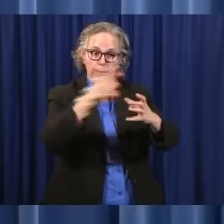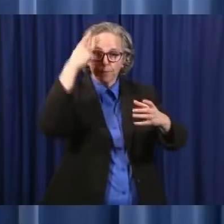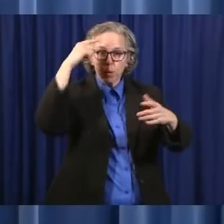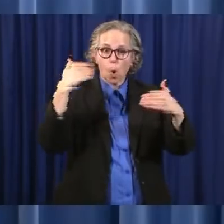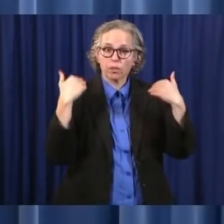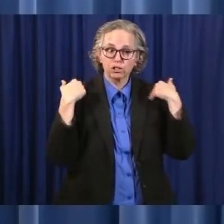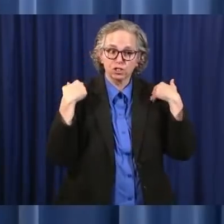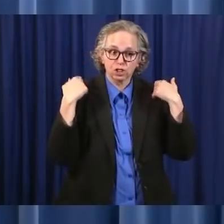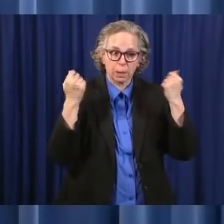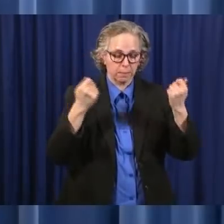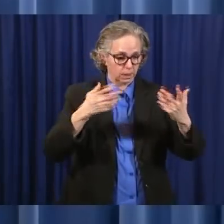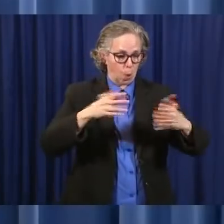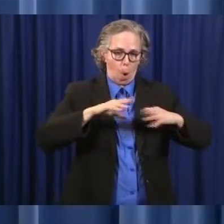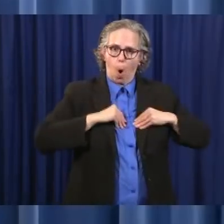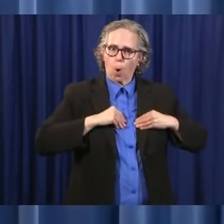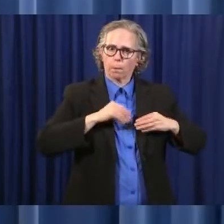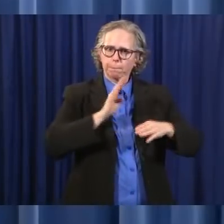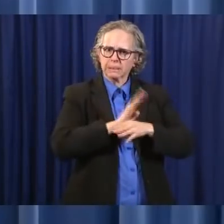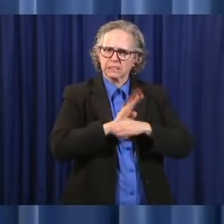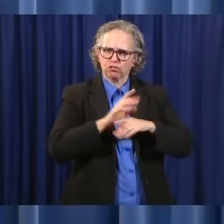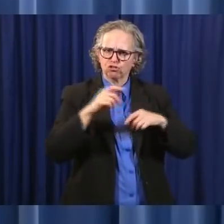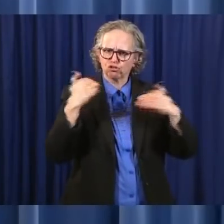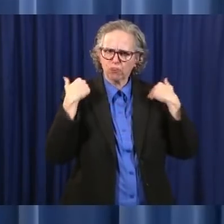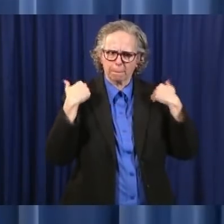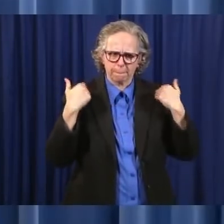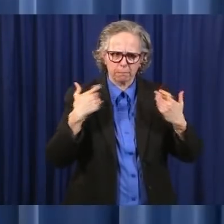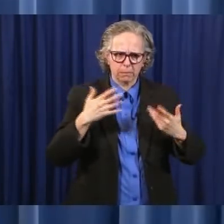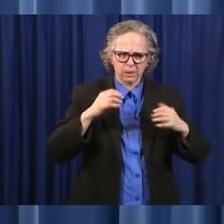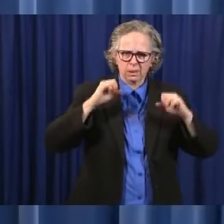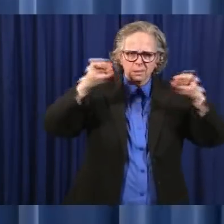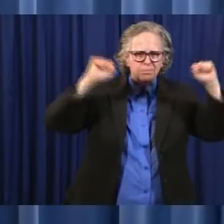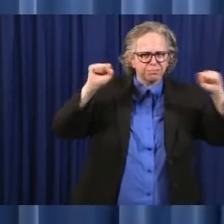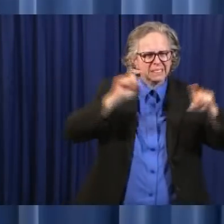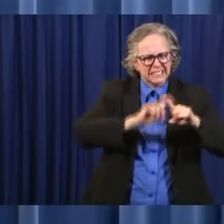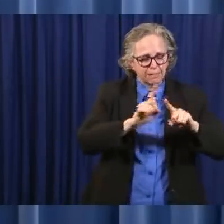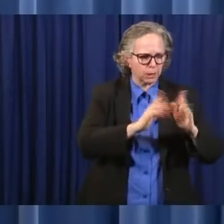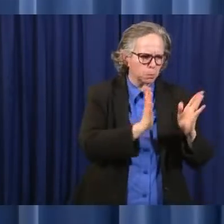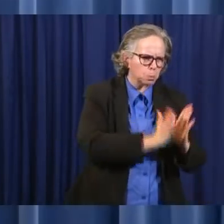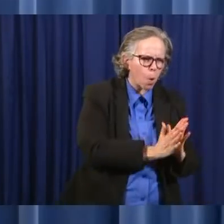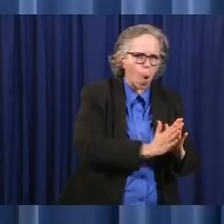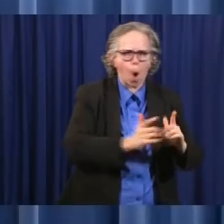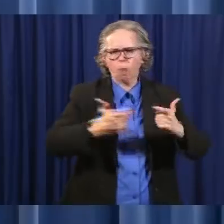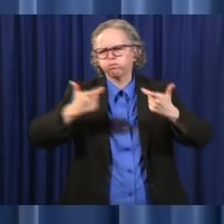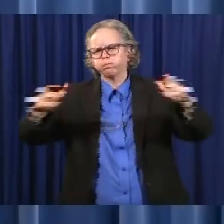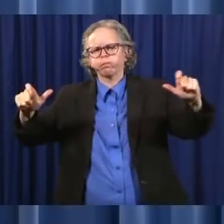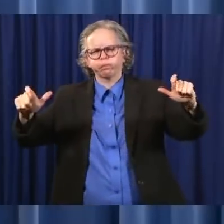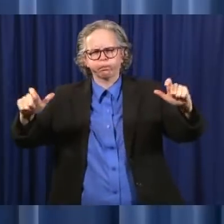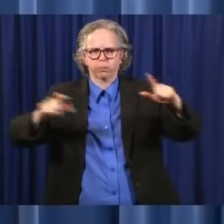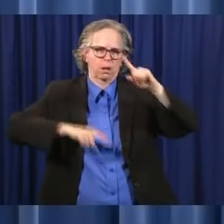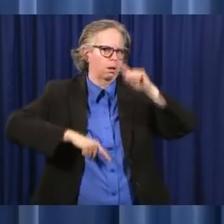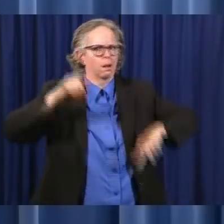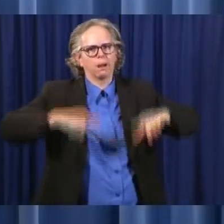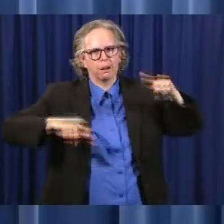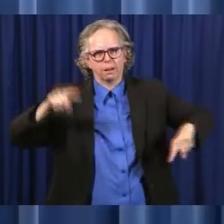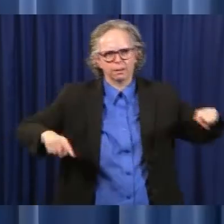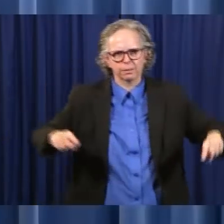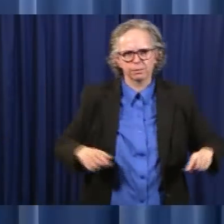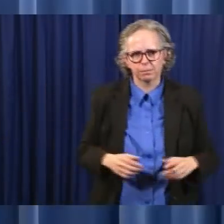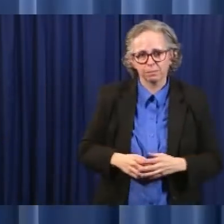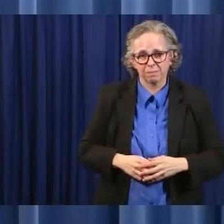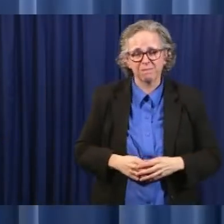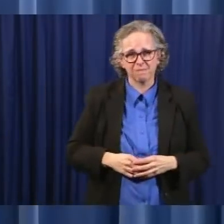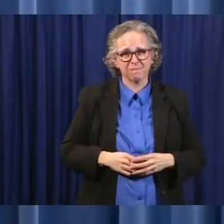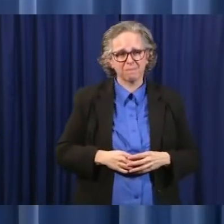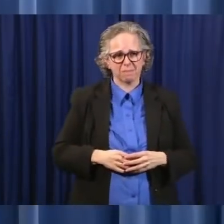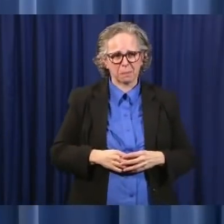different in the sense that some are big, some are small. We have all kinds of size of gyms. So this is something